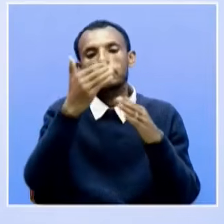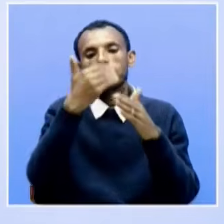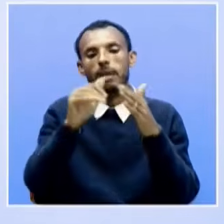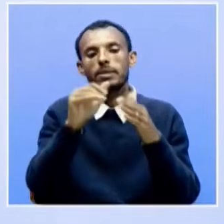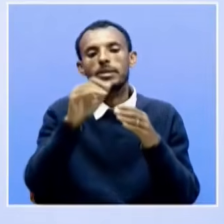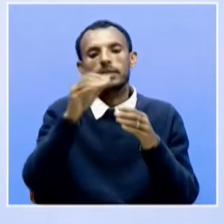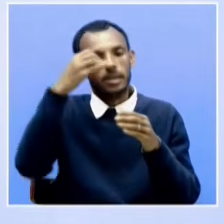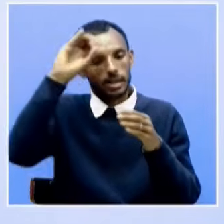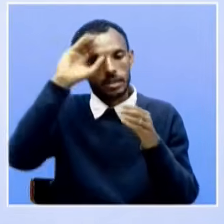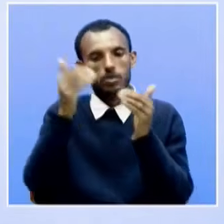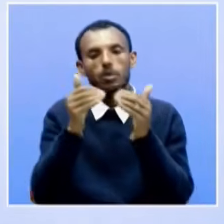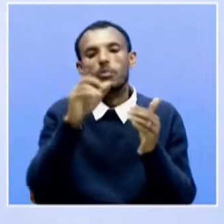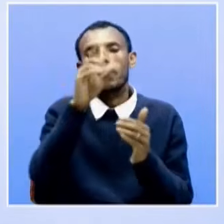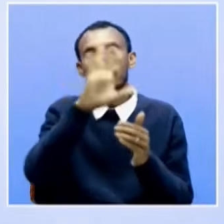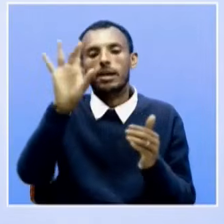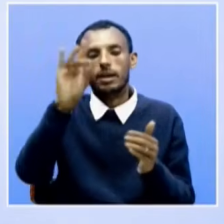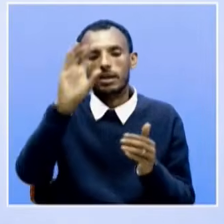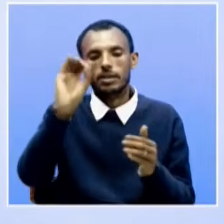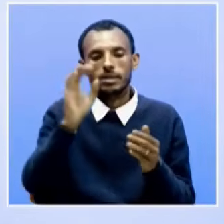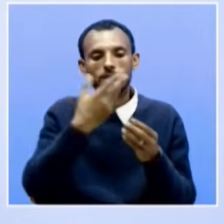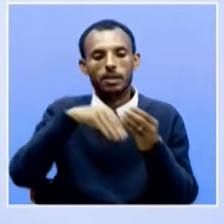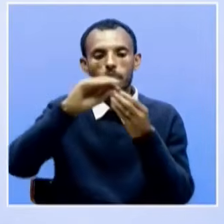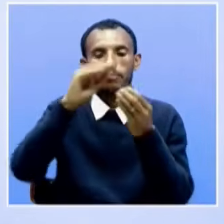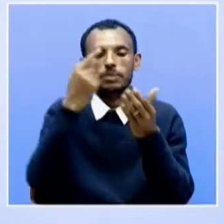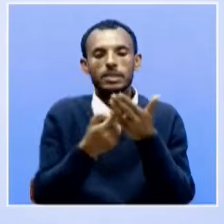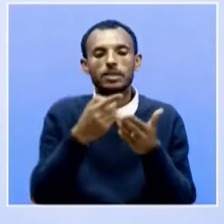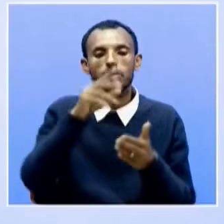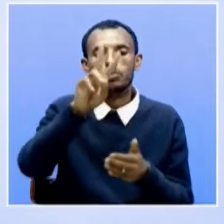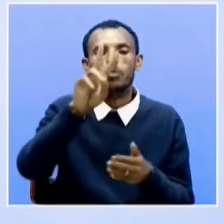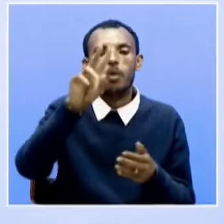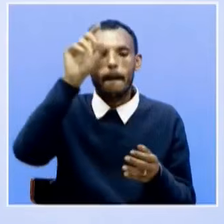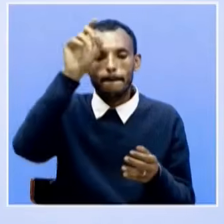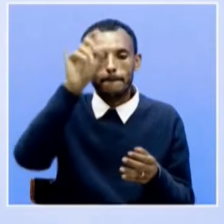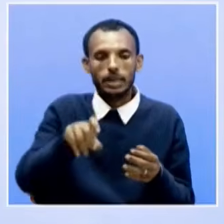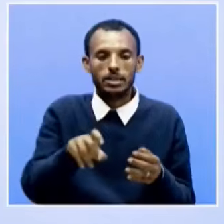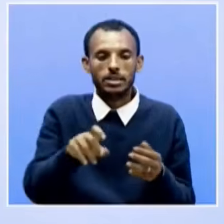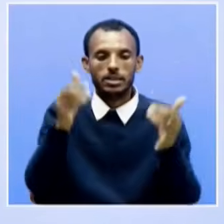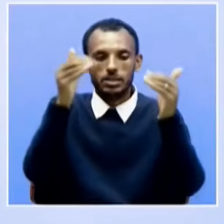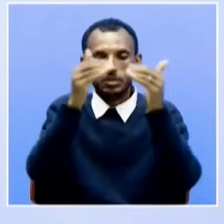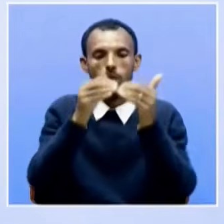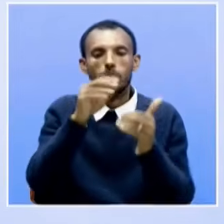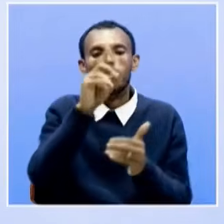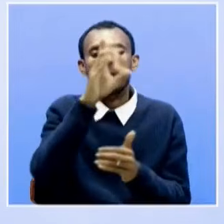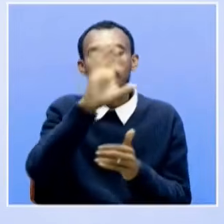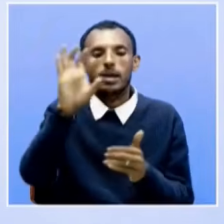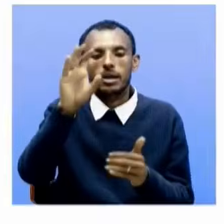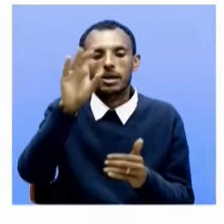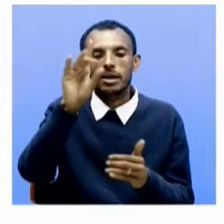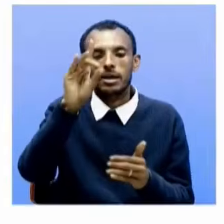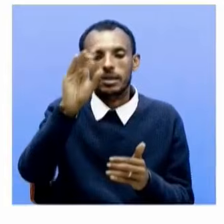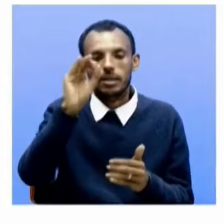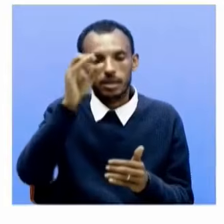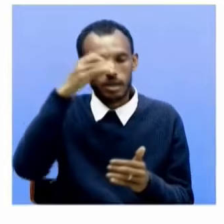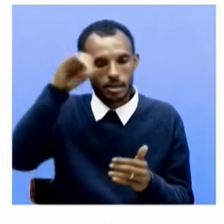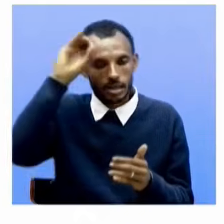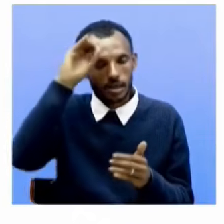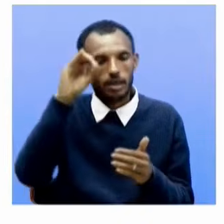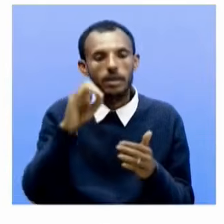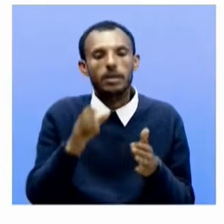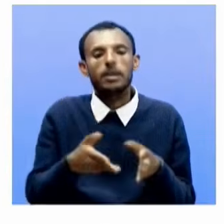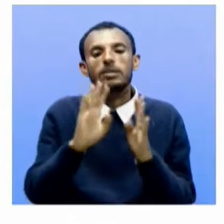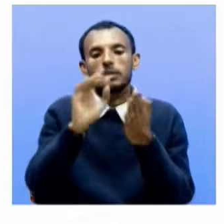degrees. Therefore, the sum of these two must give us 180 degrees. So let's write it.